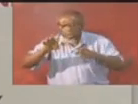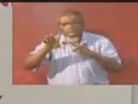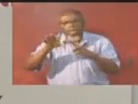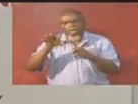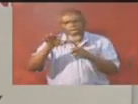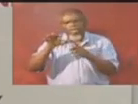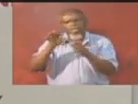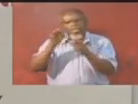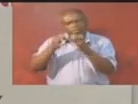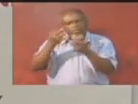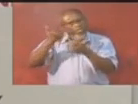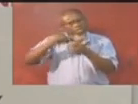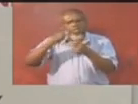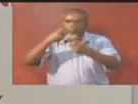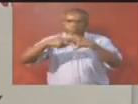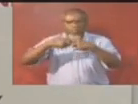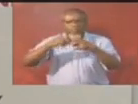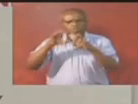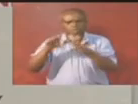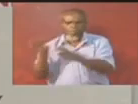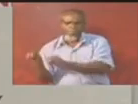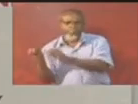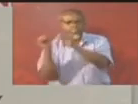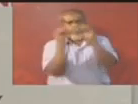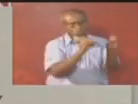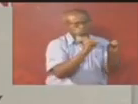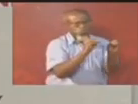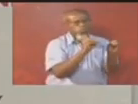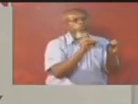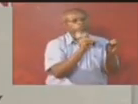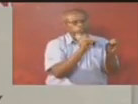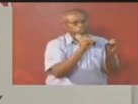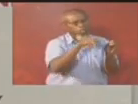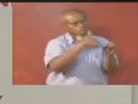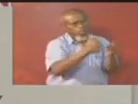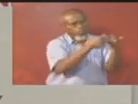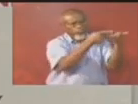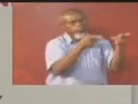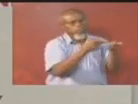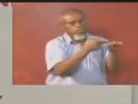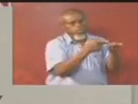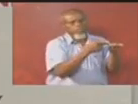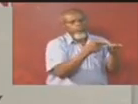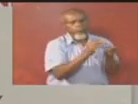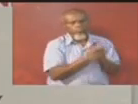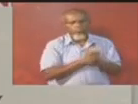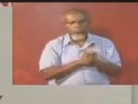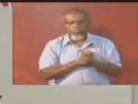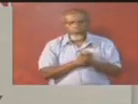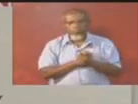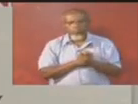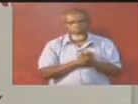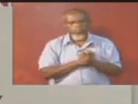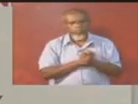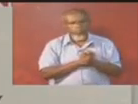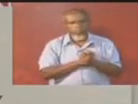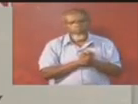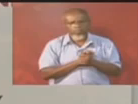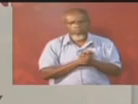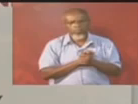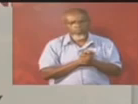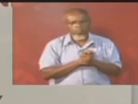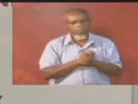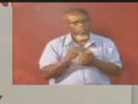for reducing the risk of infection in the home, that importance cannot be overstated. That those guidelines do exist on the Ministry